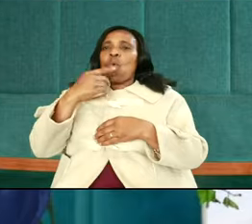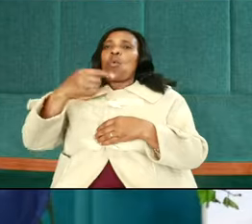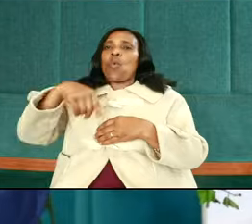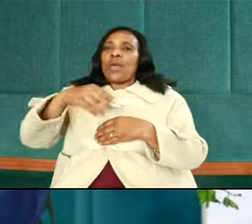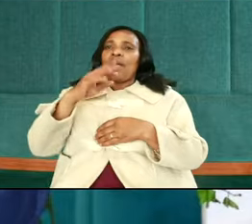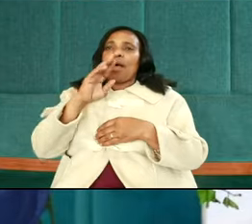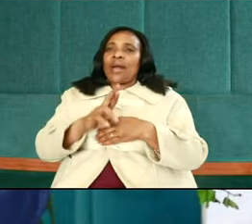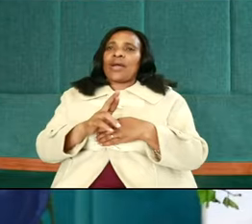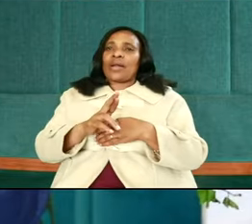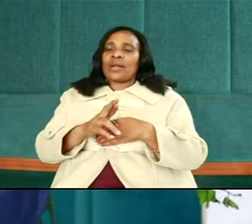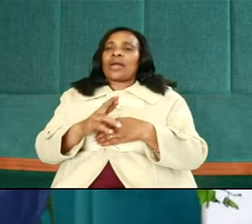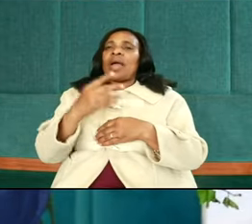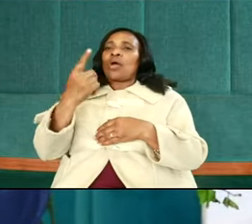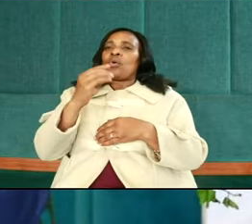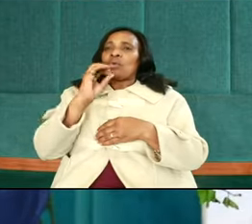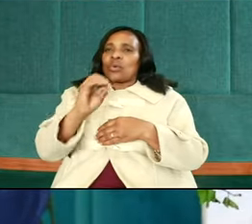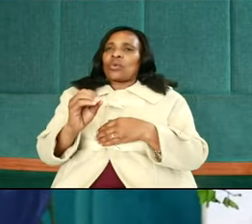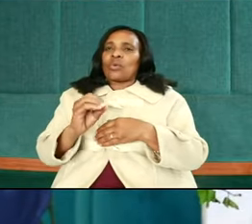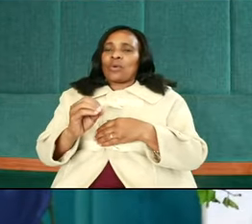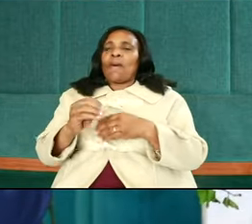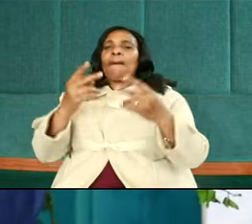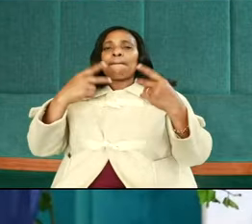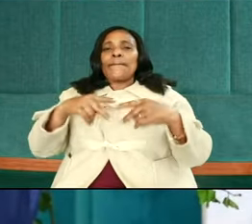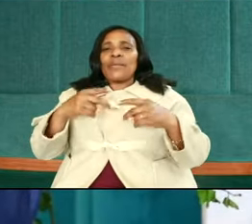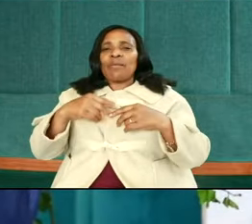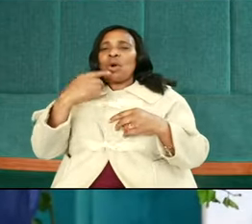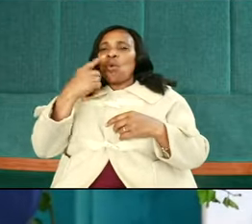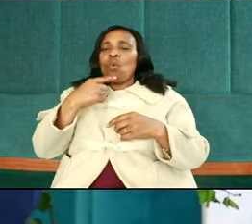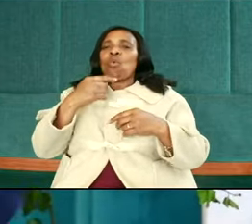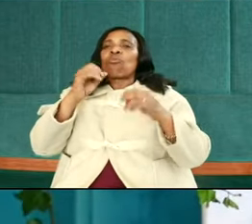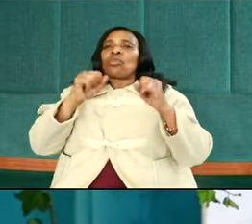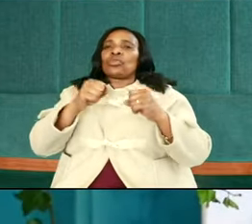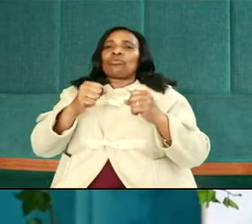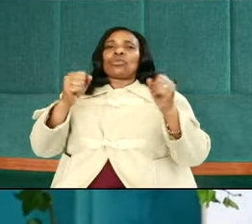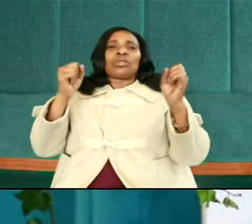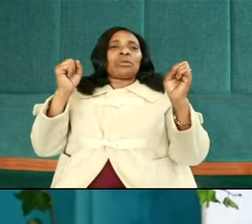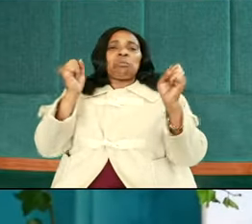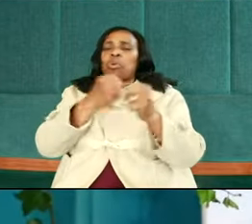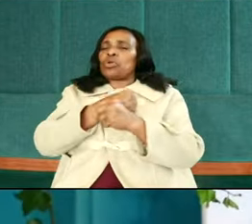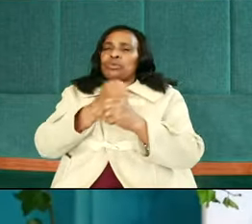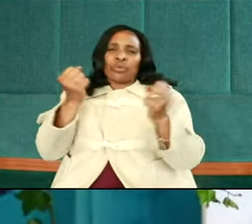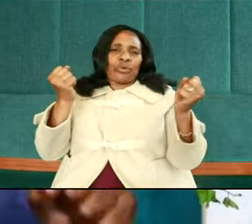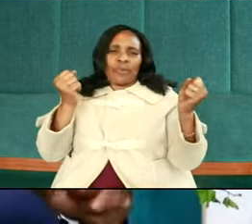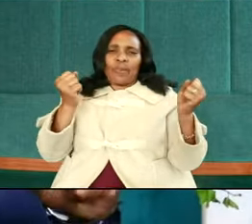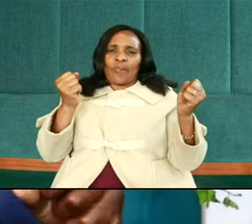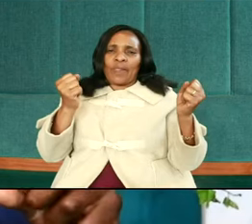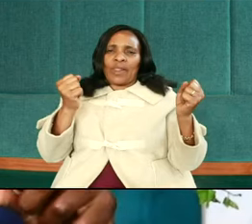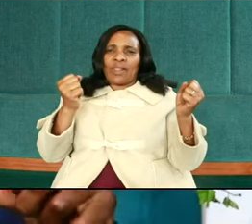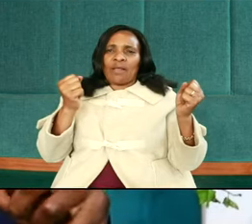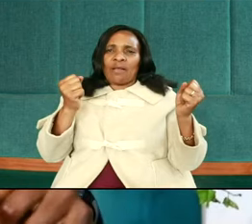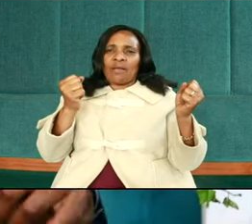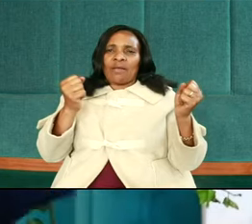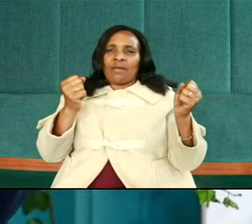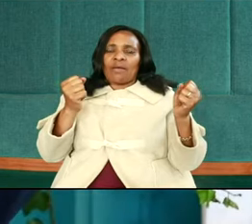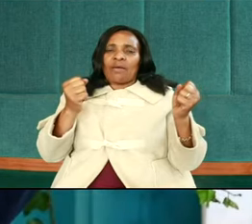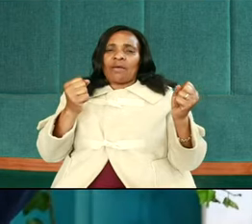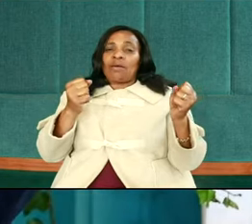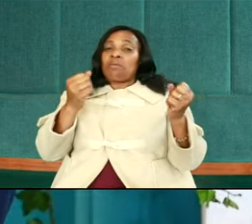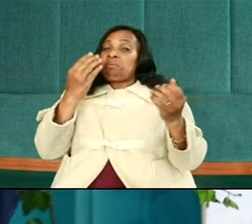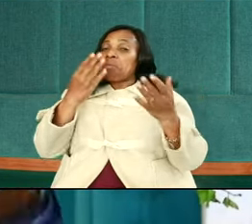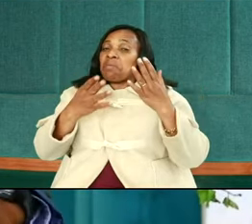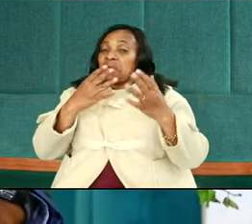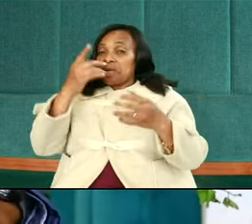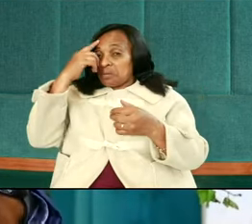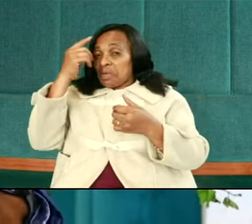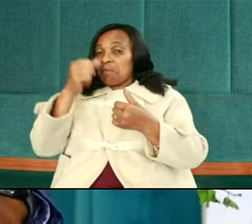are, and we are not alone. And there are people who we will not even, as Misati said at the start, who you might not